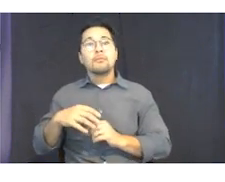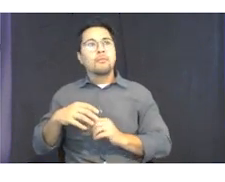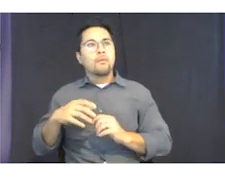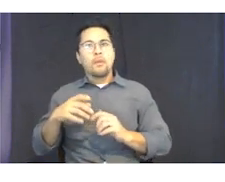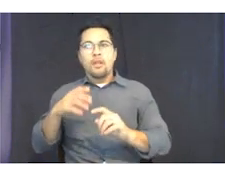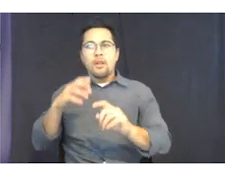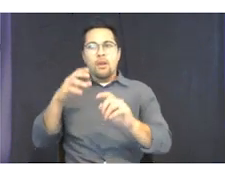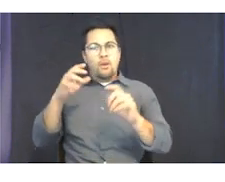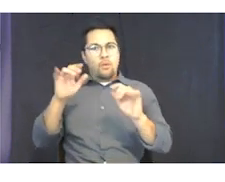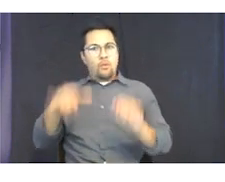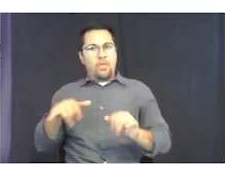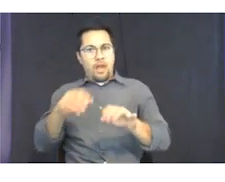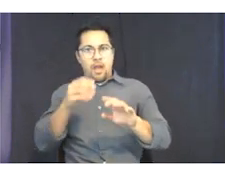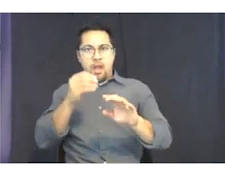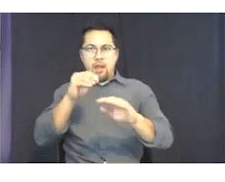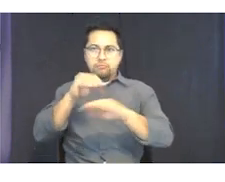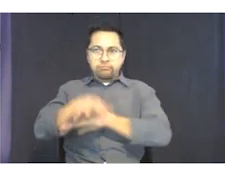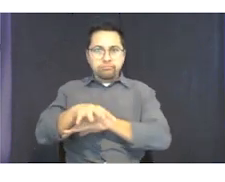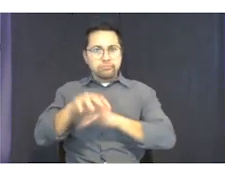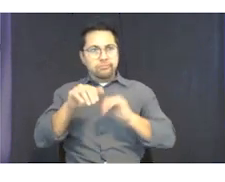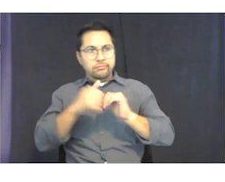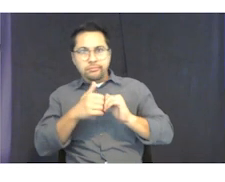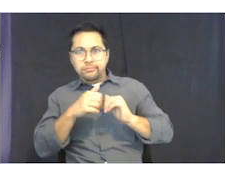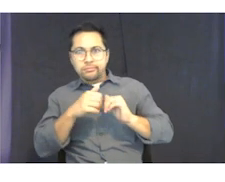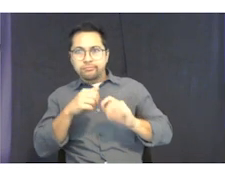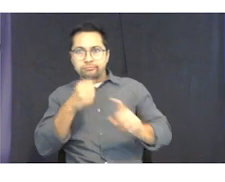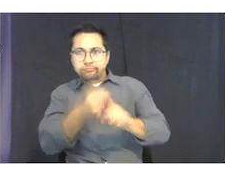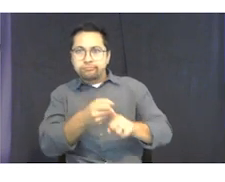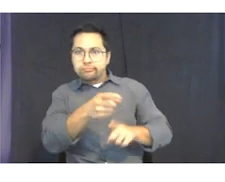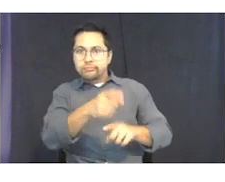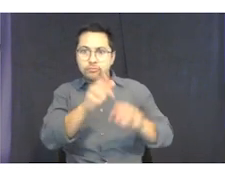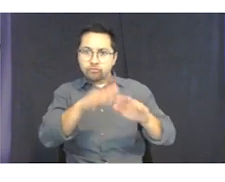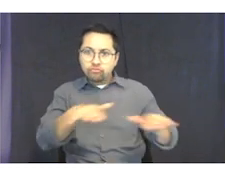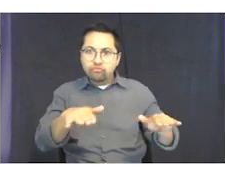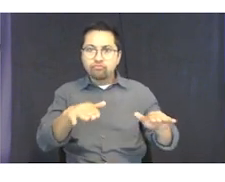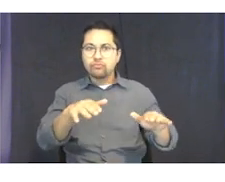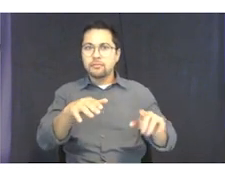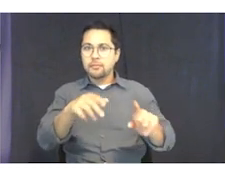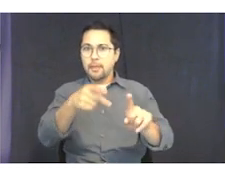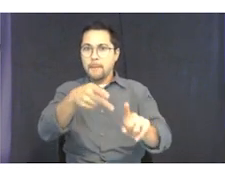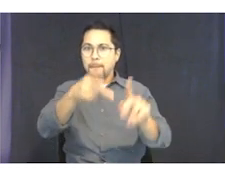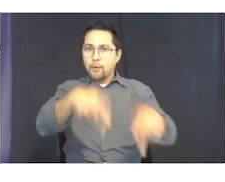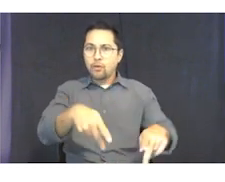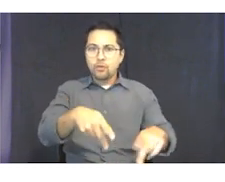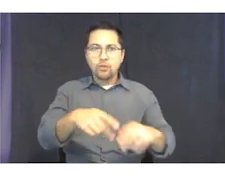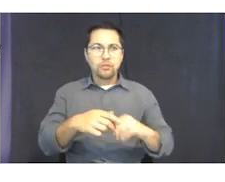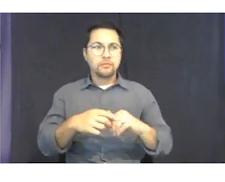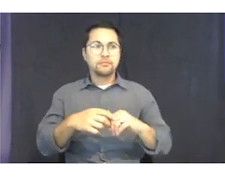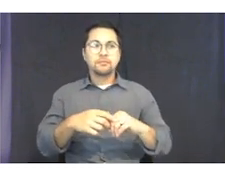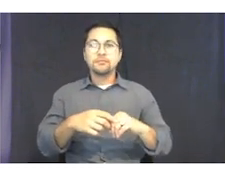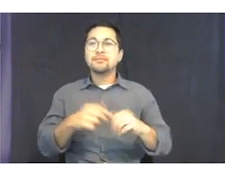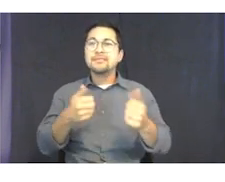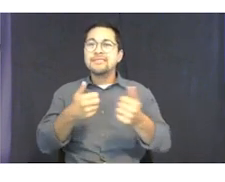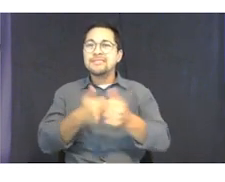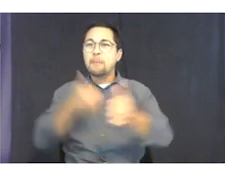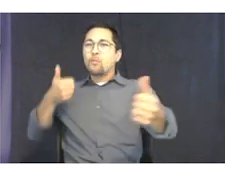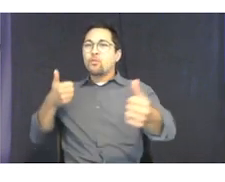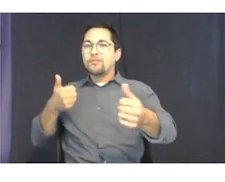son, daughter, or if you were a guardian, you're the caretaker? Separation